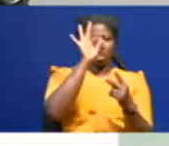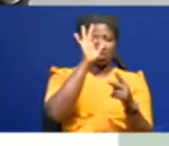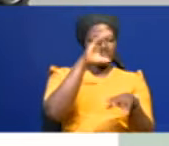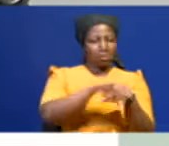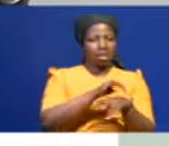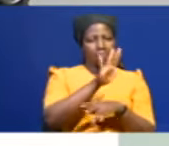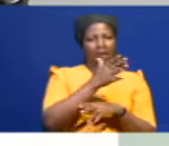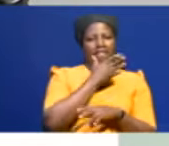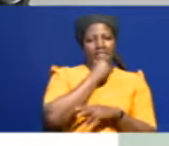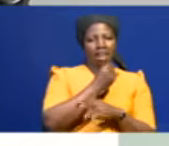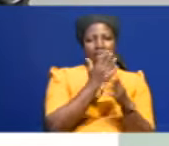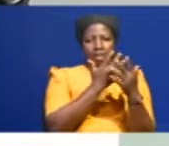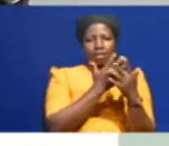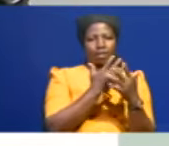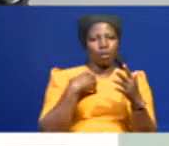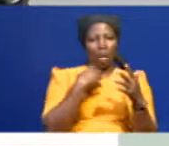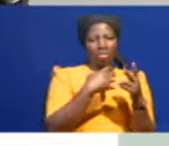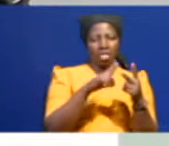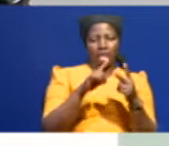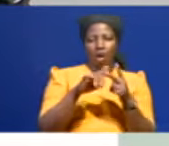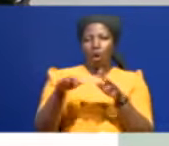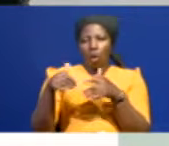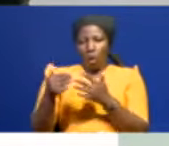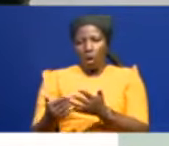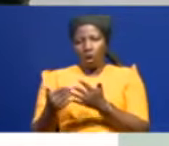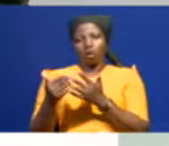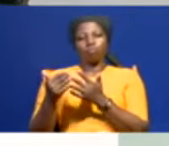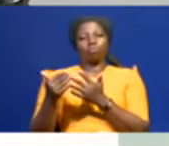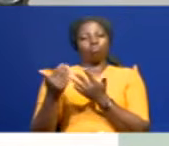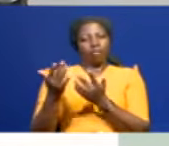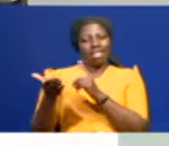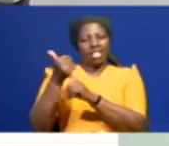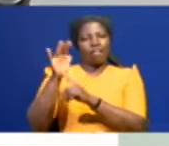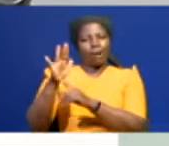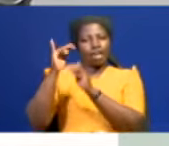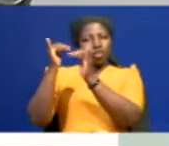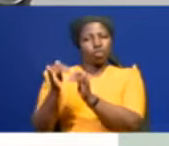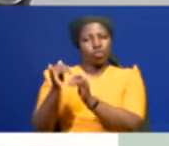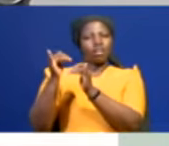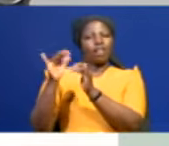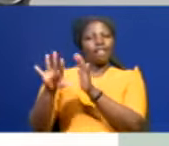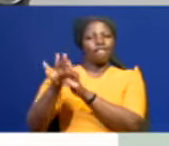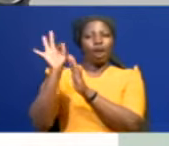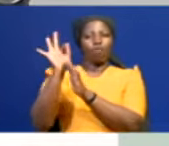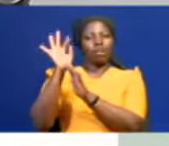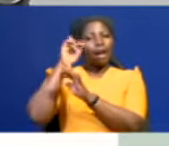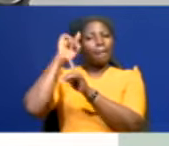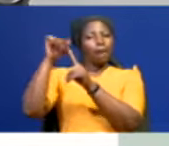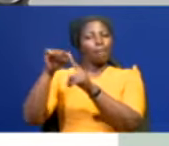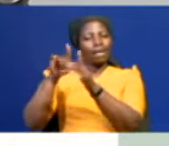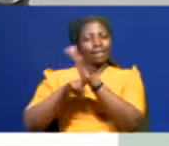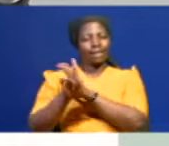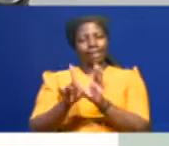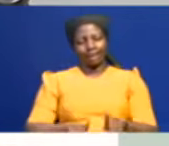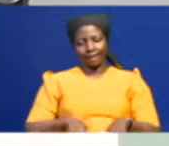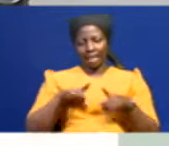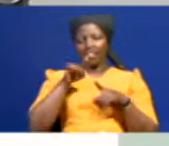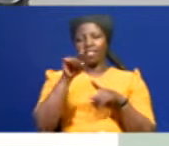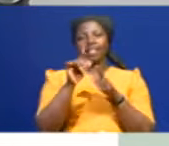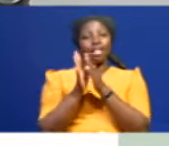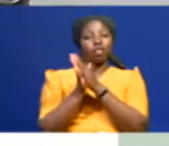father's legacy or fulfill his newfound purpose in life. There's a story of Where the